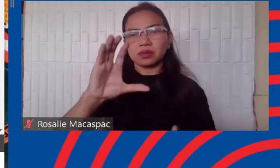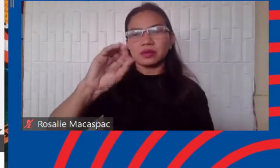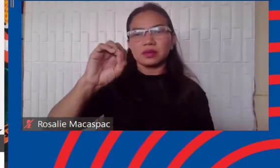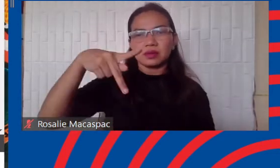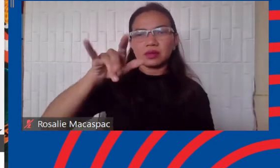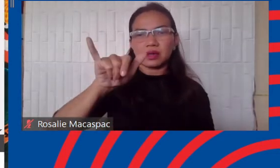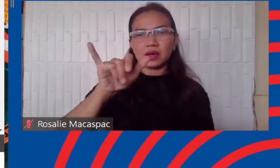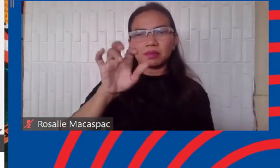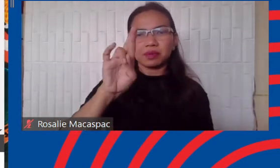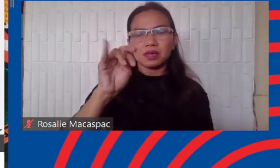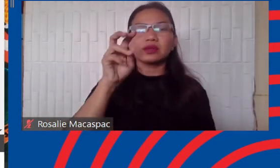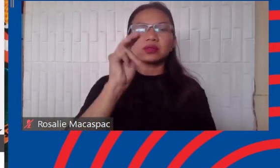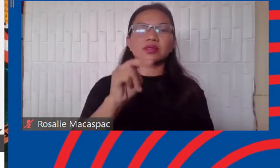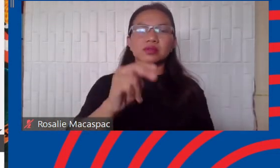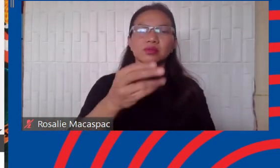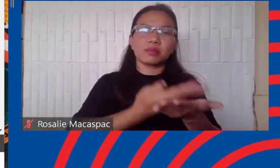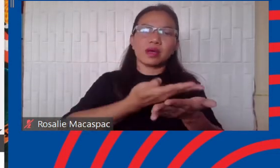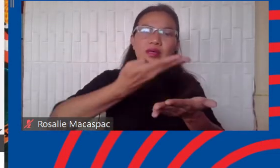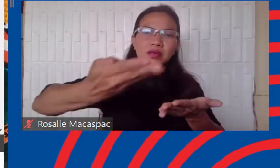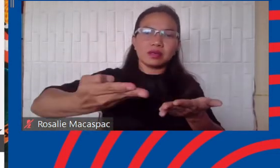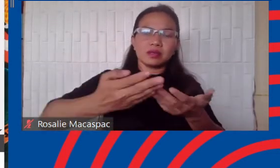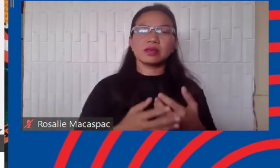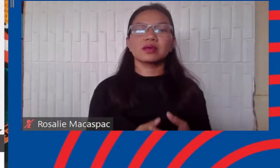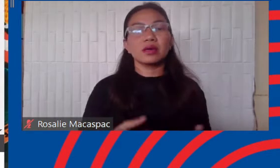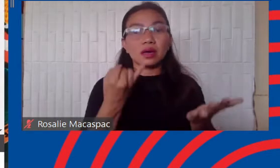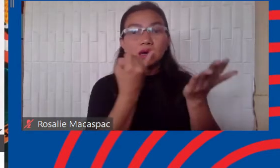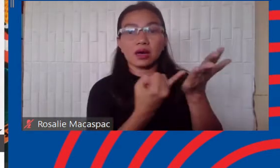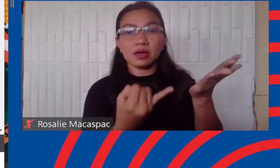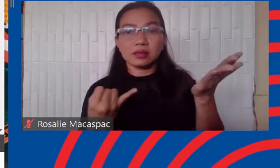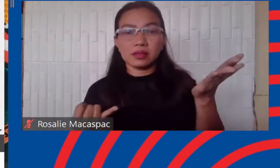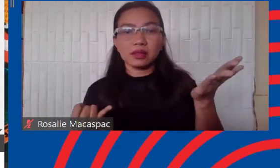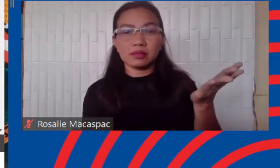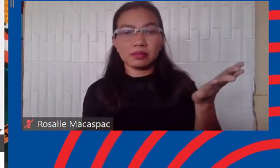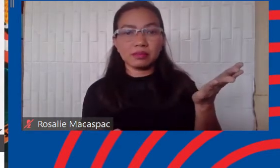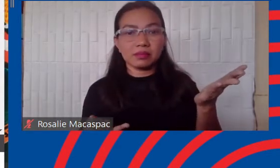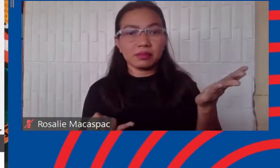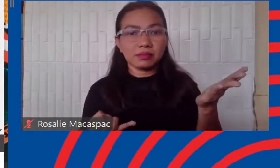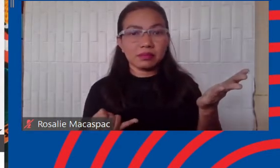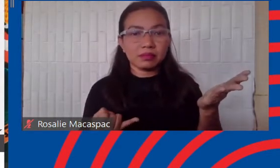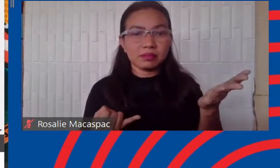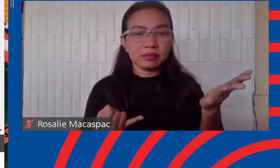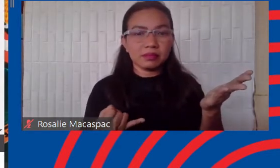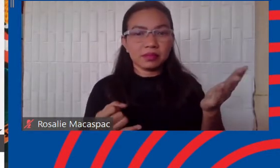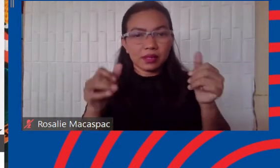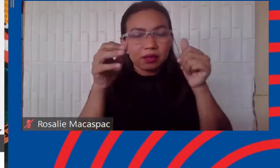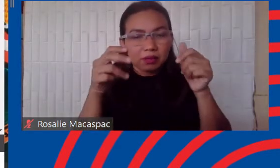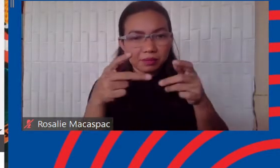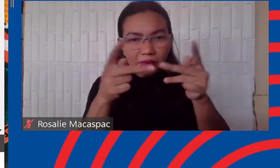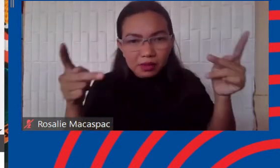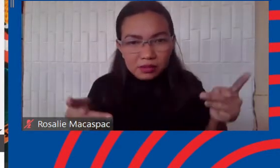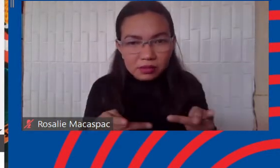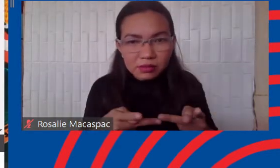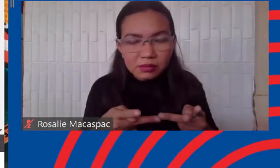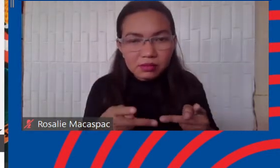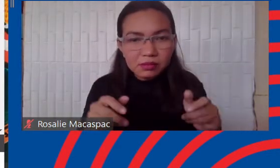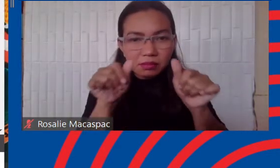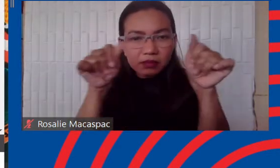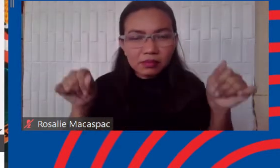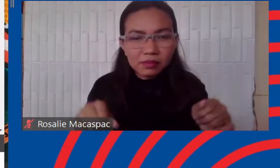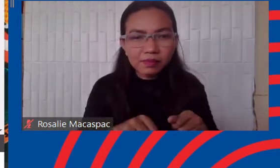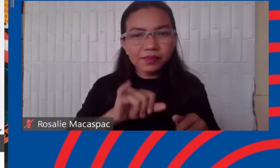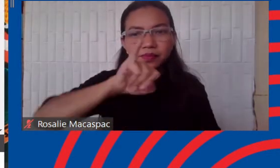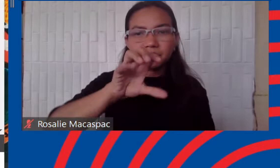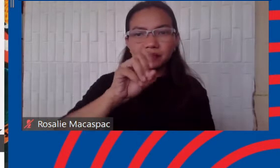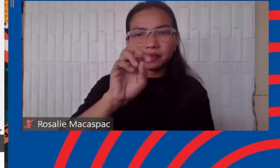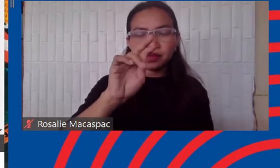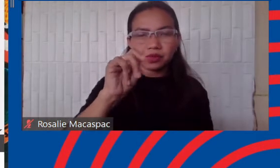the copyrights. And then the item type, you can see here there are theses, journal contribution,